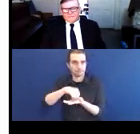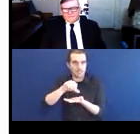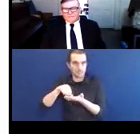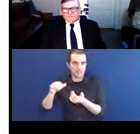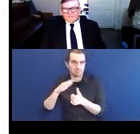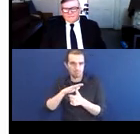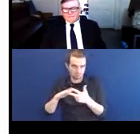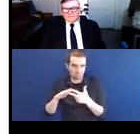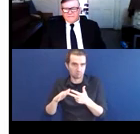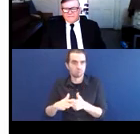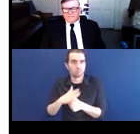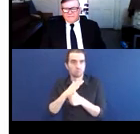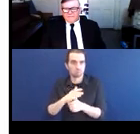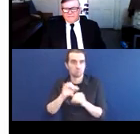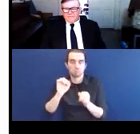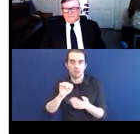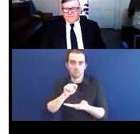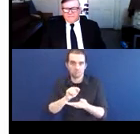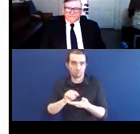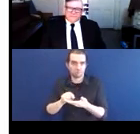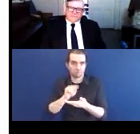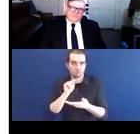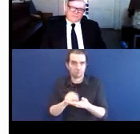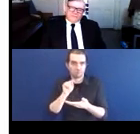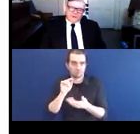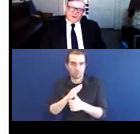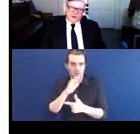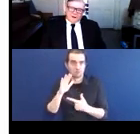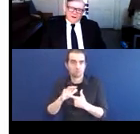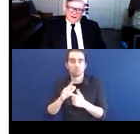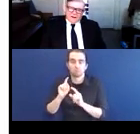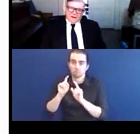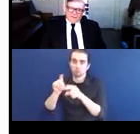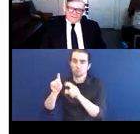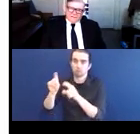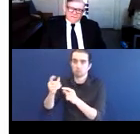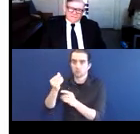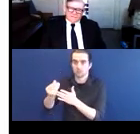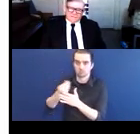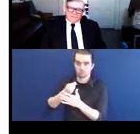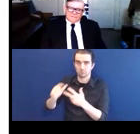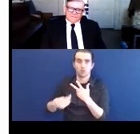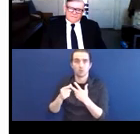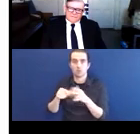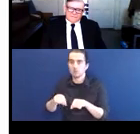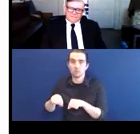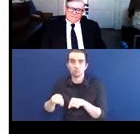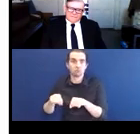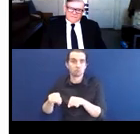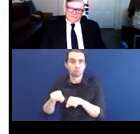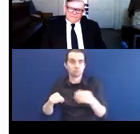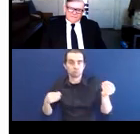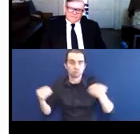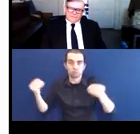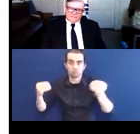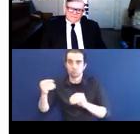offices and at various points of sale such as supermarkets. Cash payments at local offices are made during the first half of